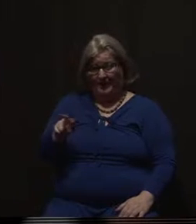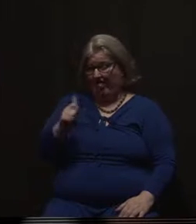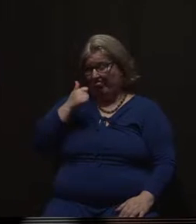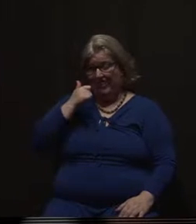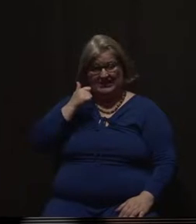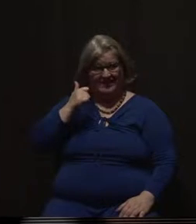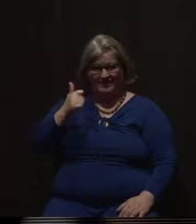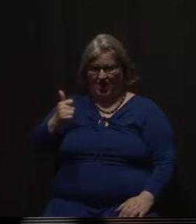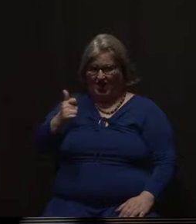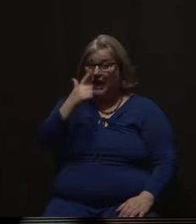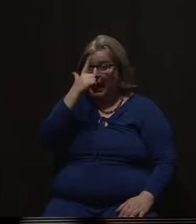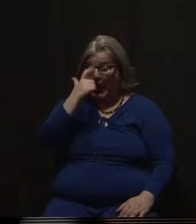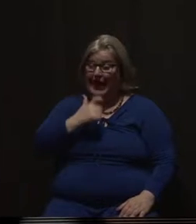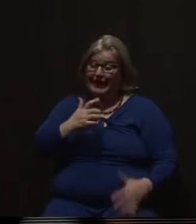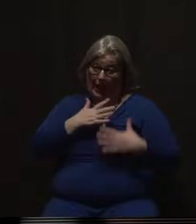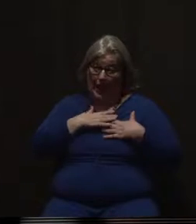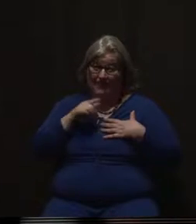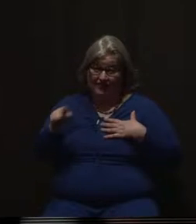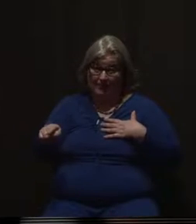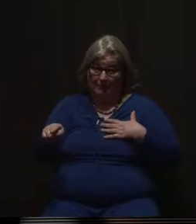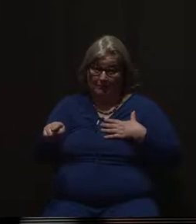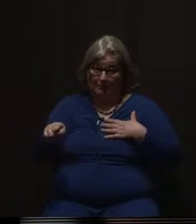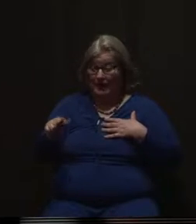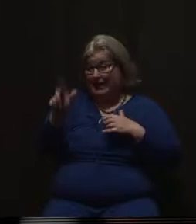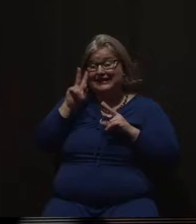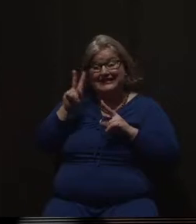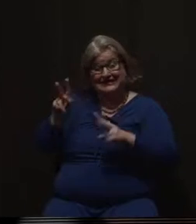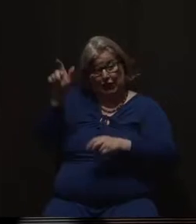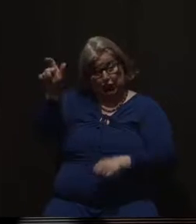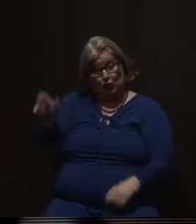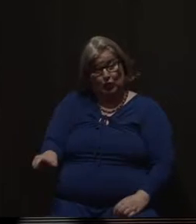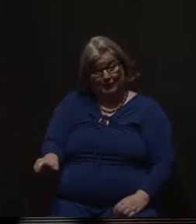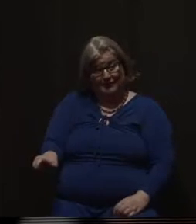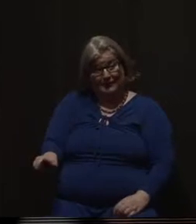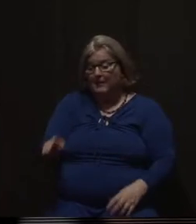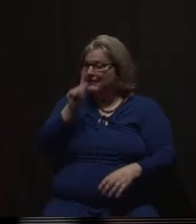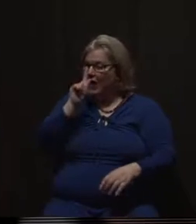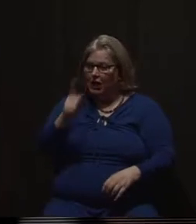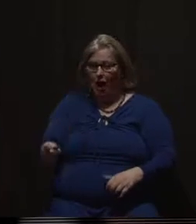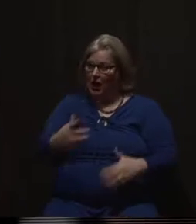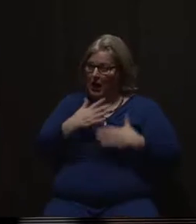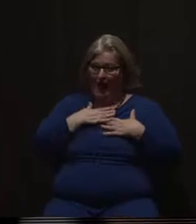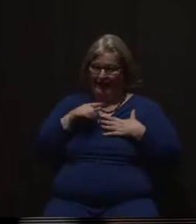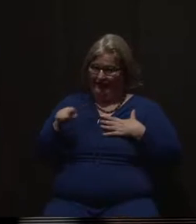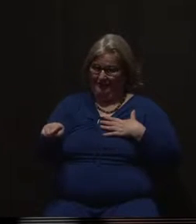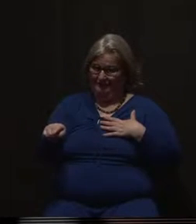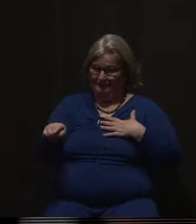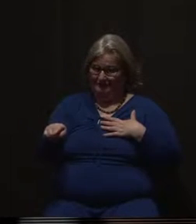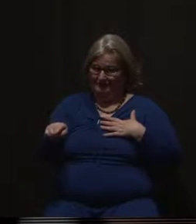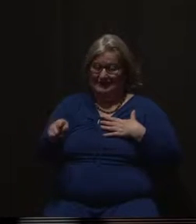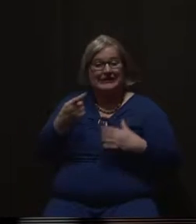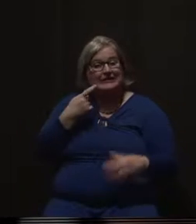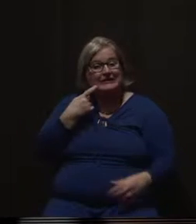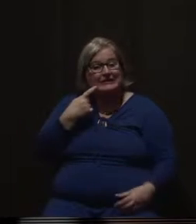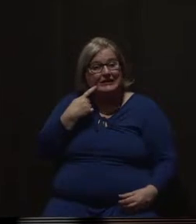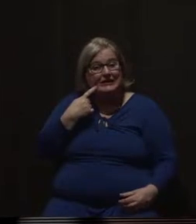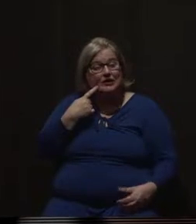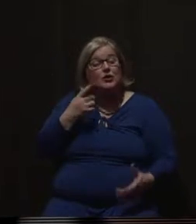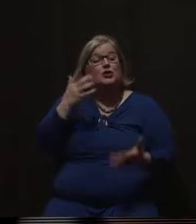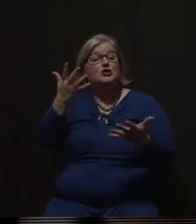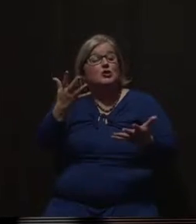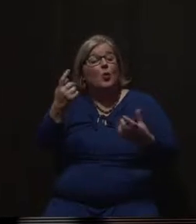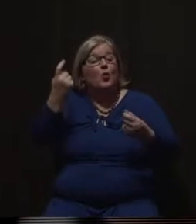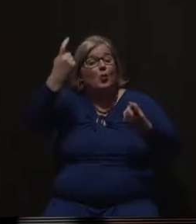be able to see them as human beings, and then extend that concept to the whole living world. And